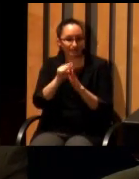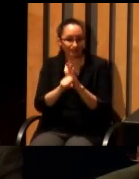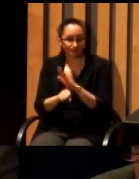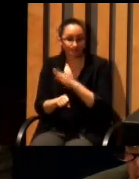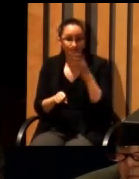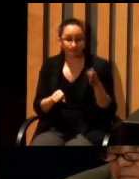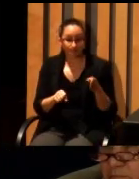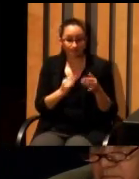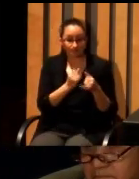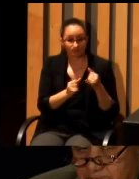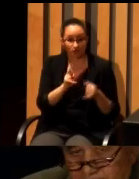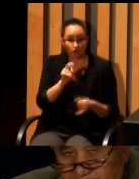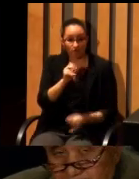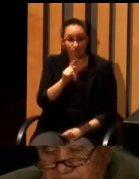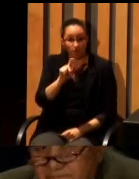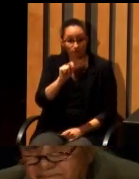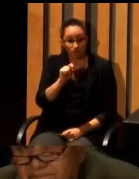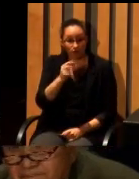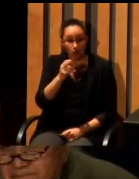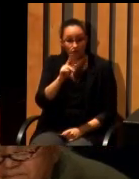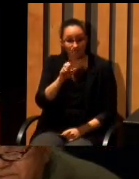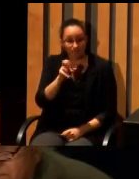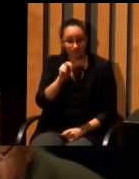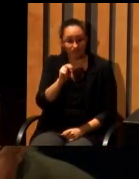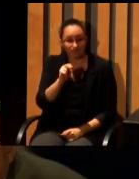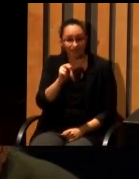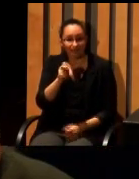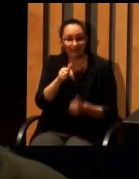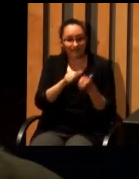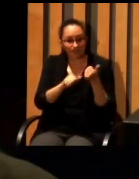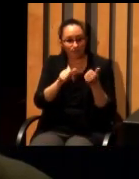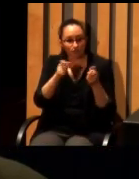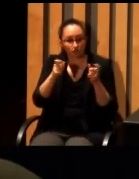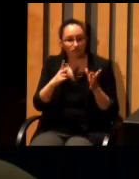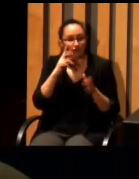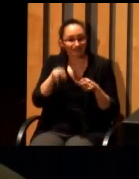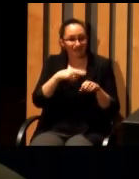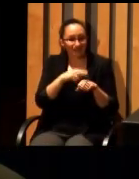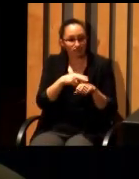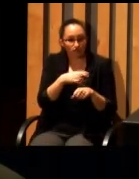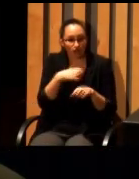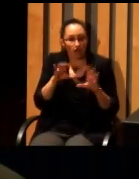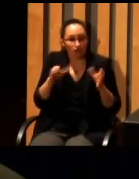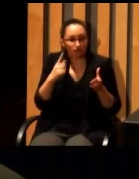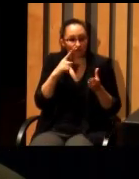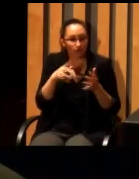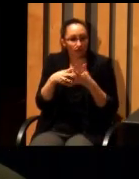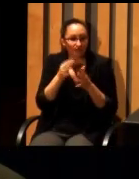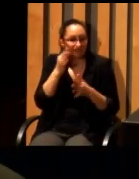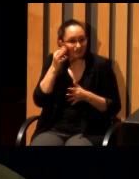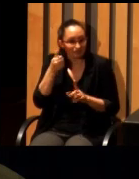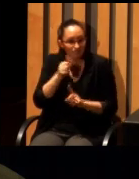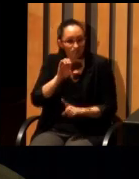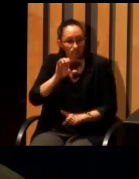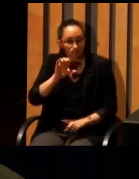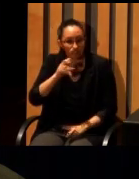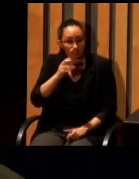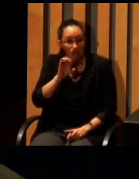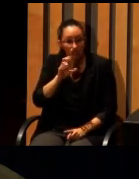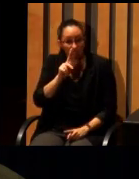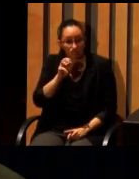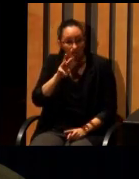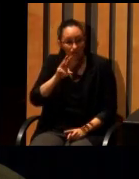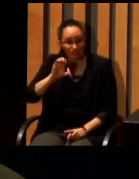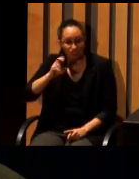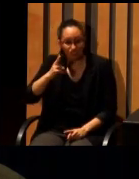left, Robert Holden, who's the deputy director of the National Congress of American Indians. He's Choctaw Chickasaw,